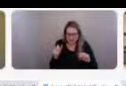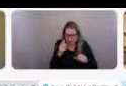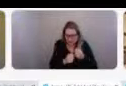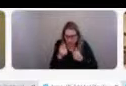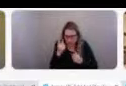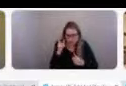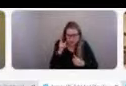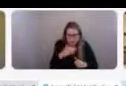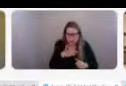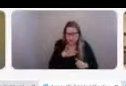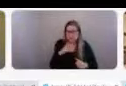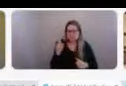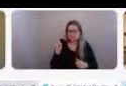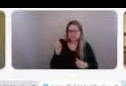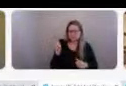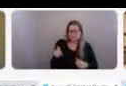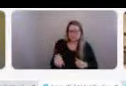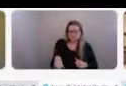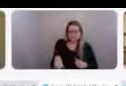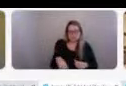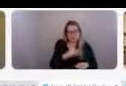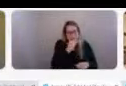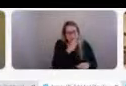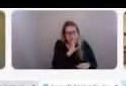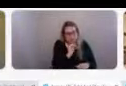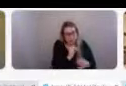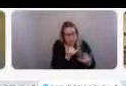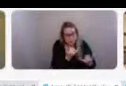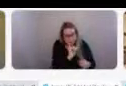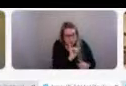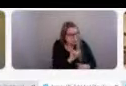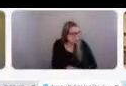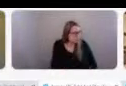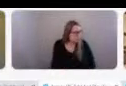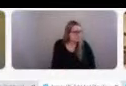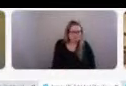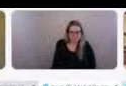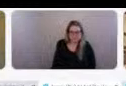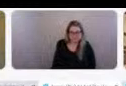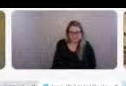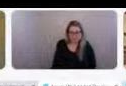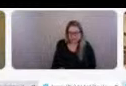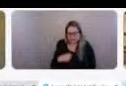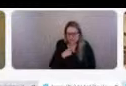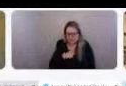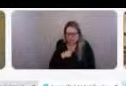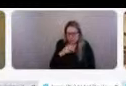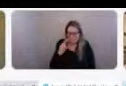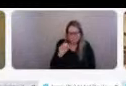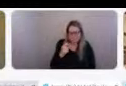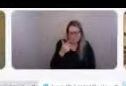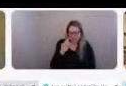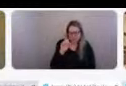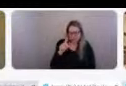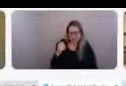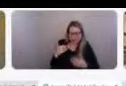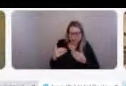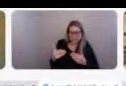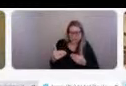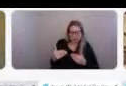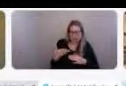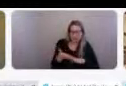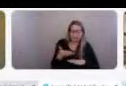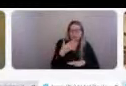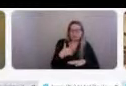hear me i'm gonna mute it now as well oh i'm sorry magdalena will proceed and then uh pastor